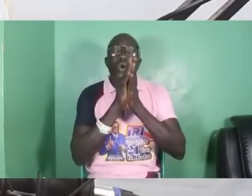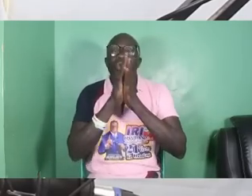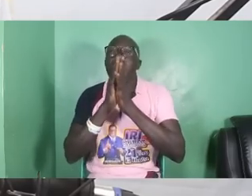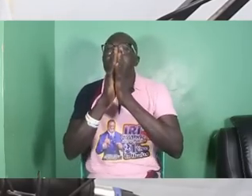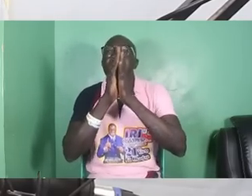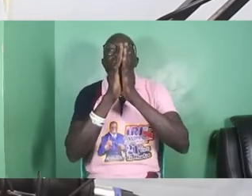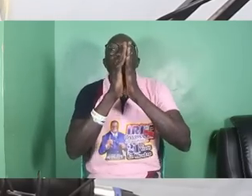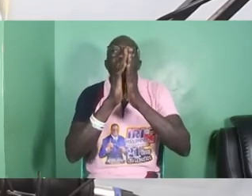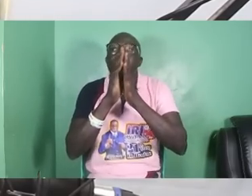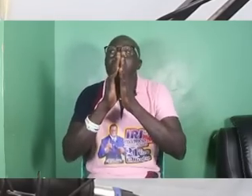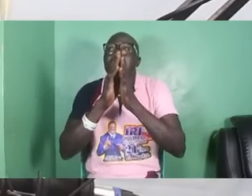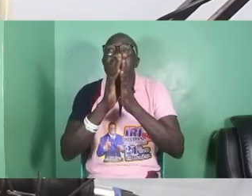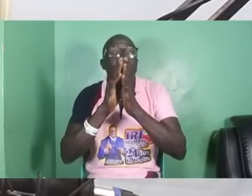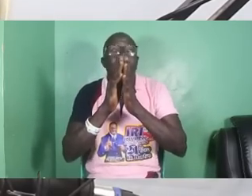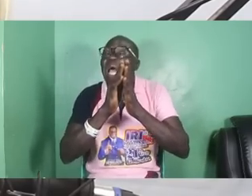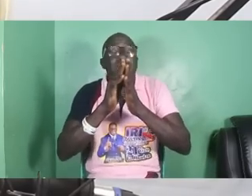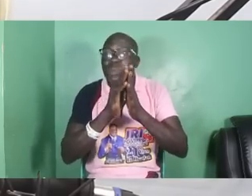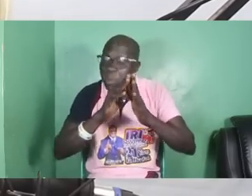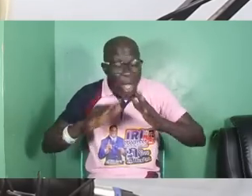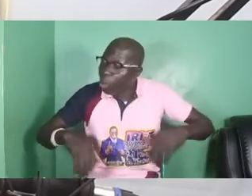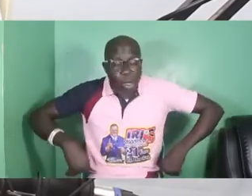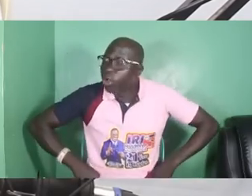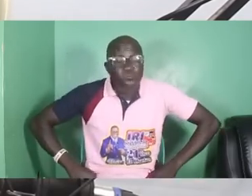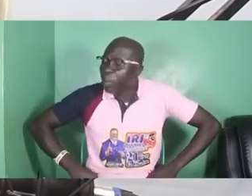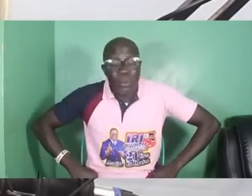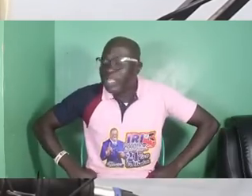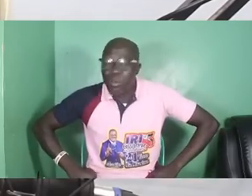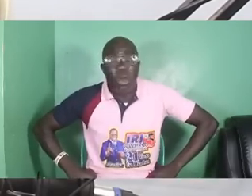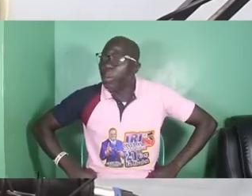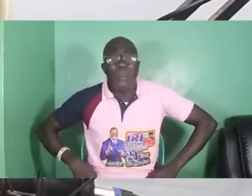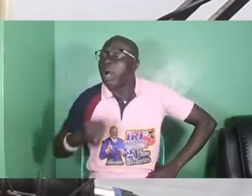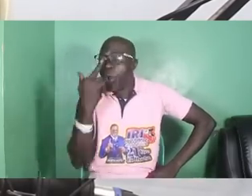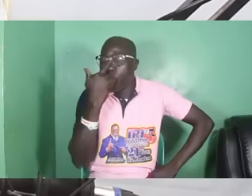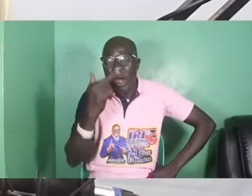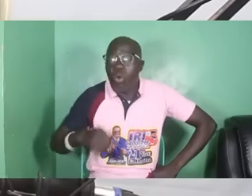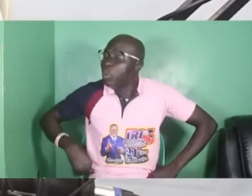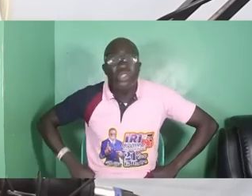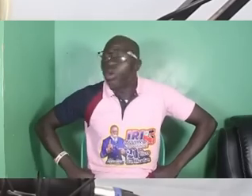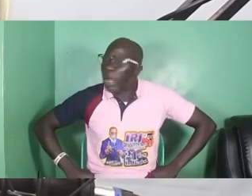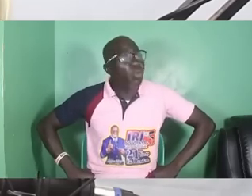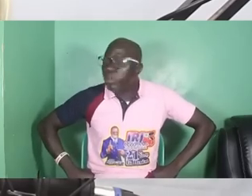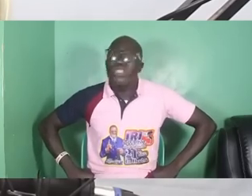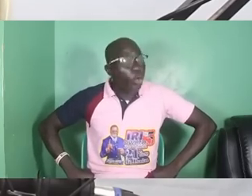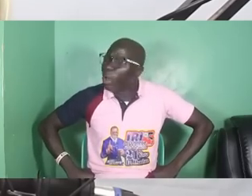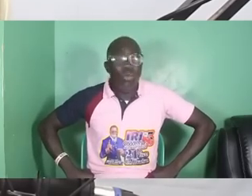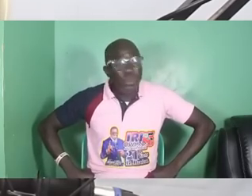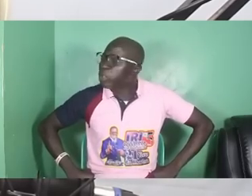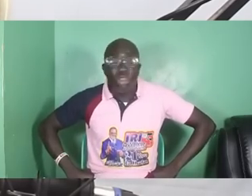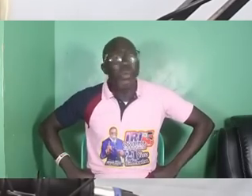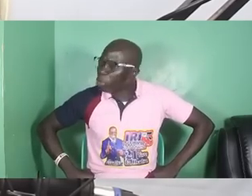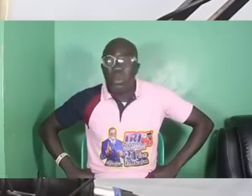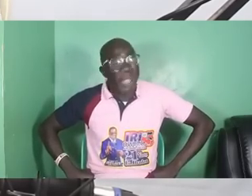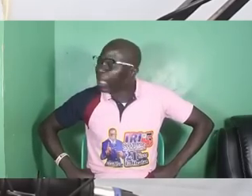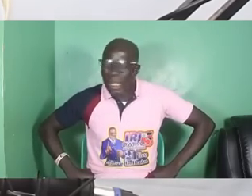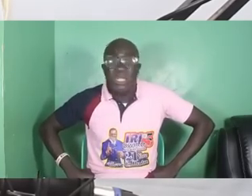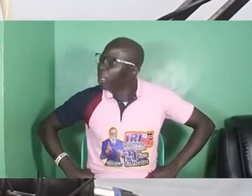Jesu oruko Jesu oruko Jesu emi mi mo wa la baba se bi o ba le wo e wa wo mi san ta ma ta ma